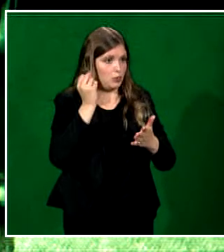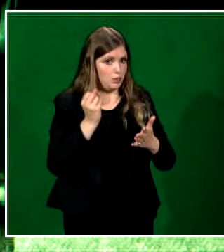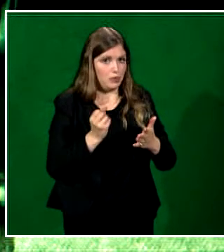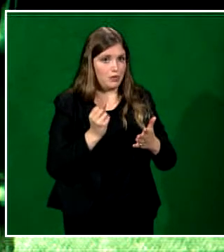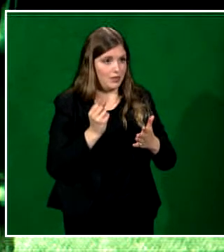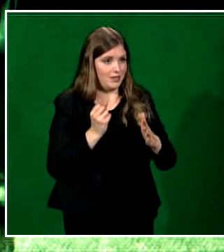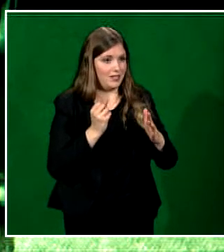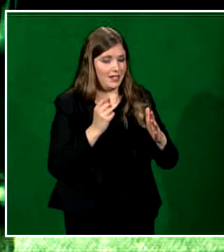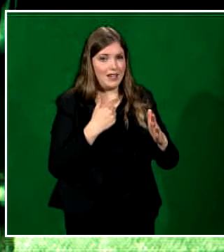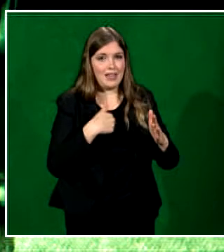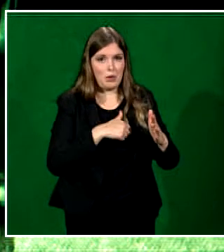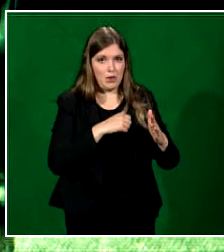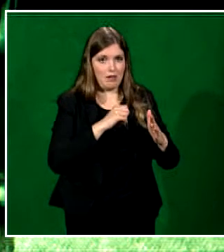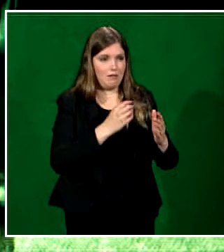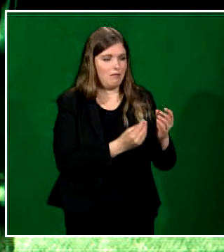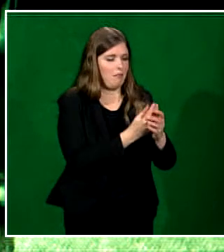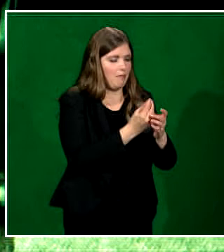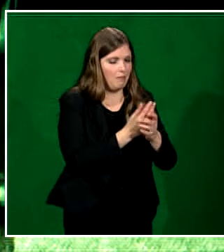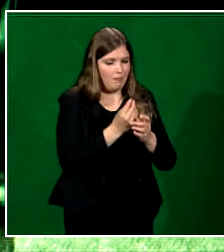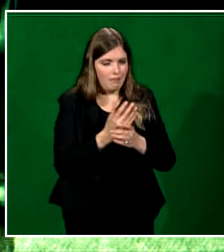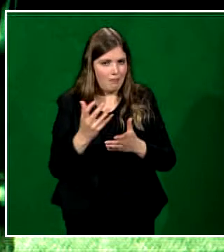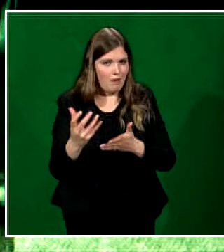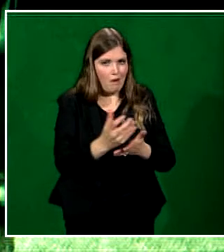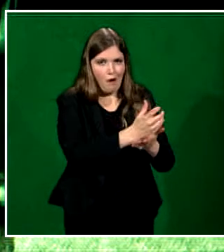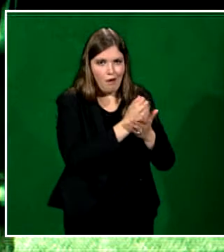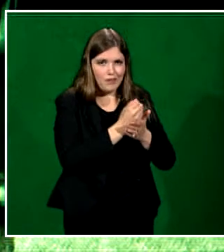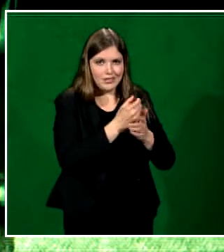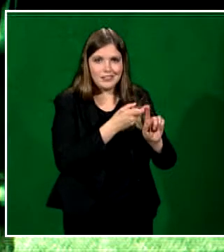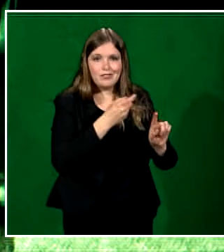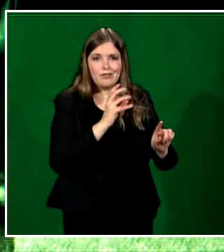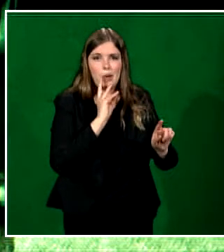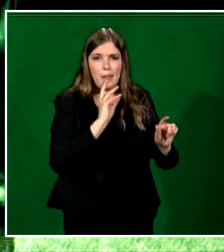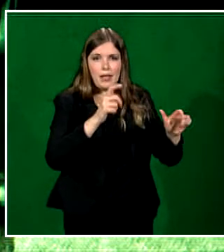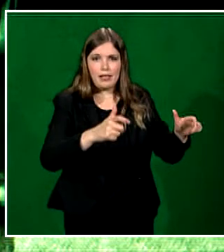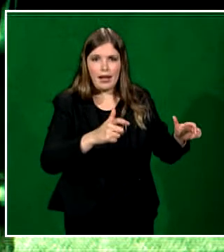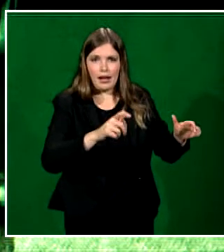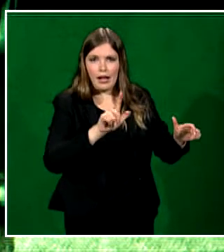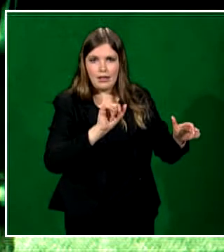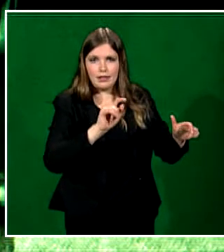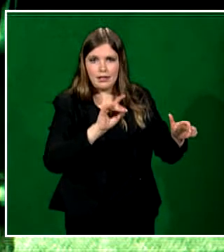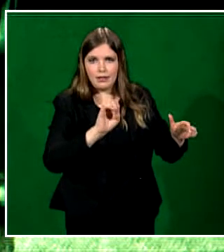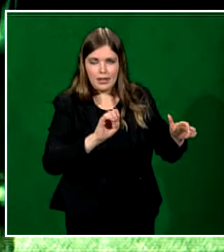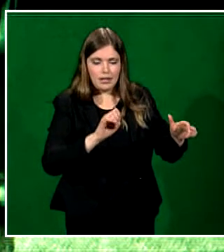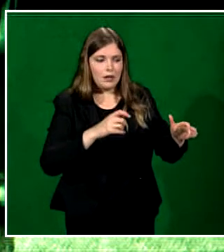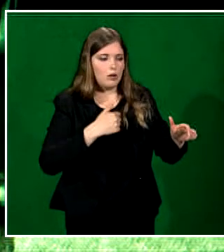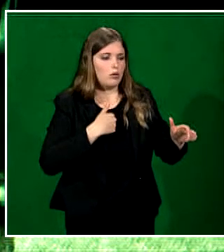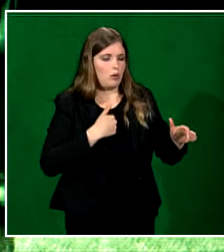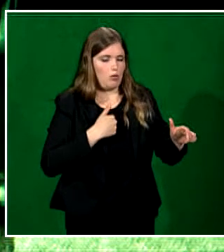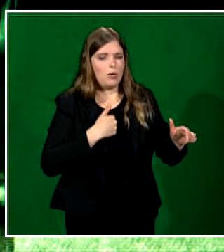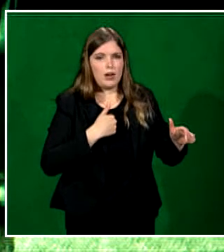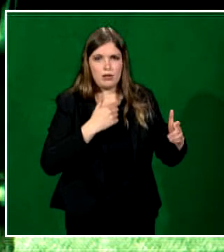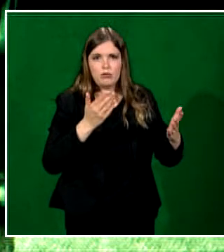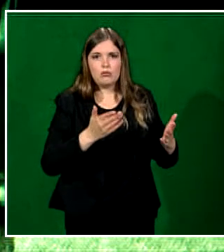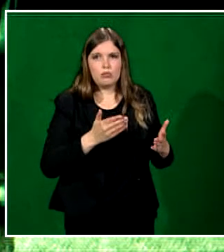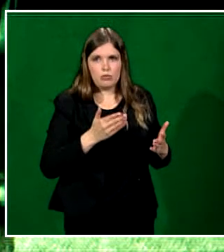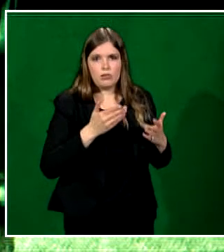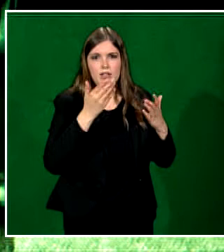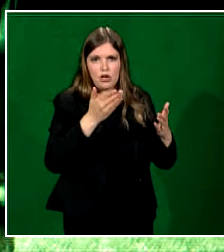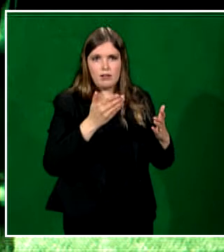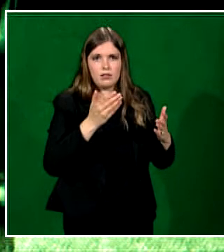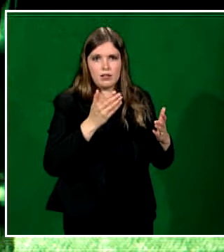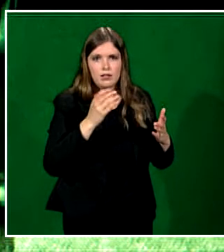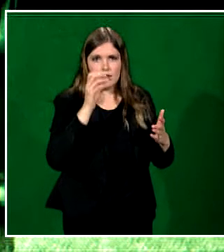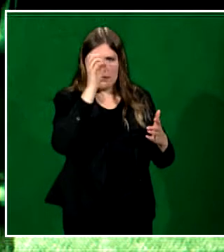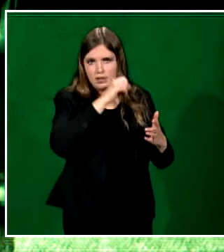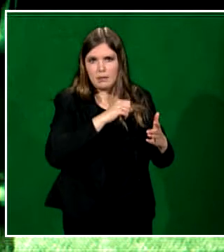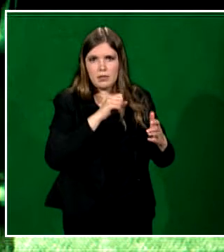to harvest the hyacinth from the lakes. So I do trust and believe from the estimates and the economic assumptions that we developed